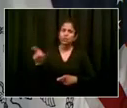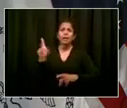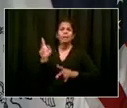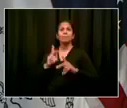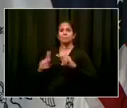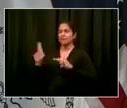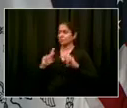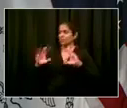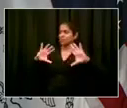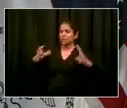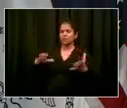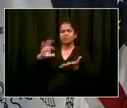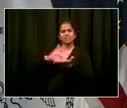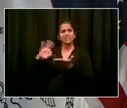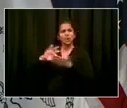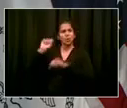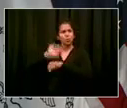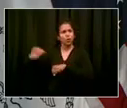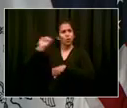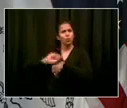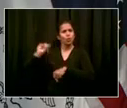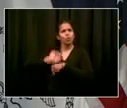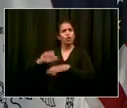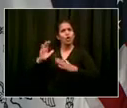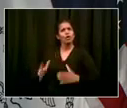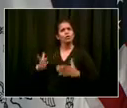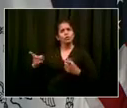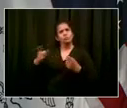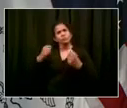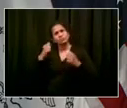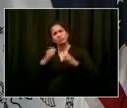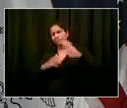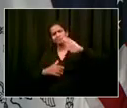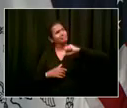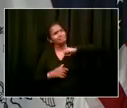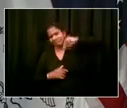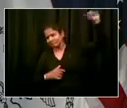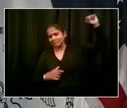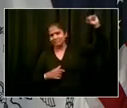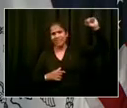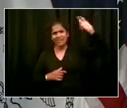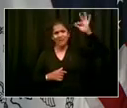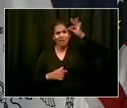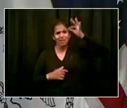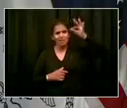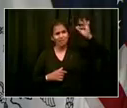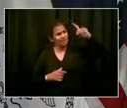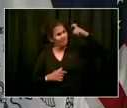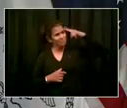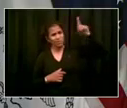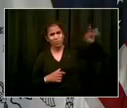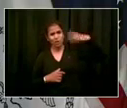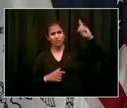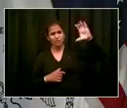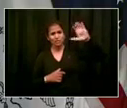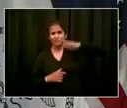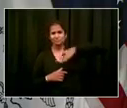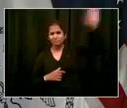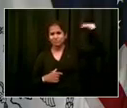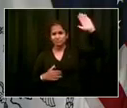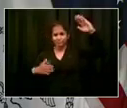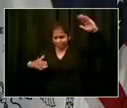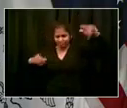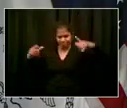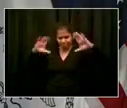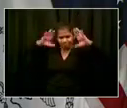those headwinds and actually making a lot of progress. And with everyone's lives dislocated by the pandemic, it's hard to get people to focus on the census,